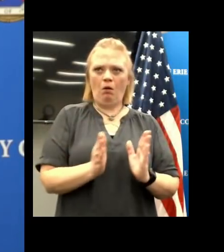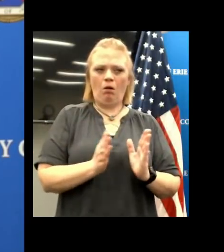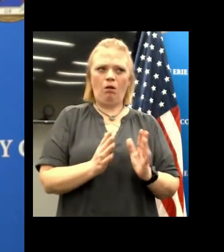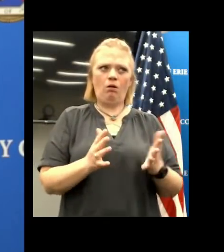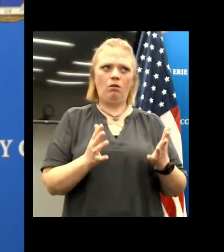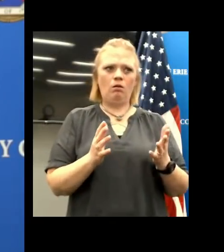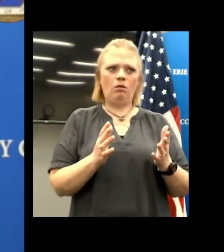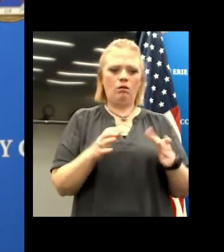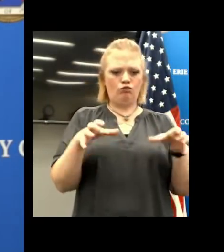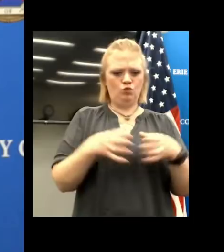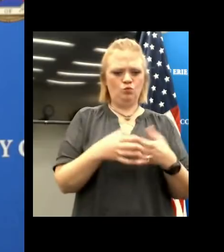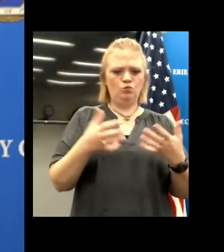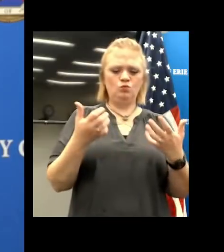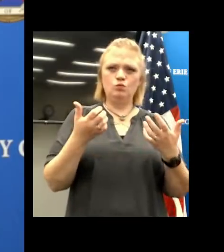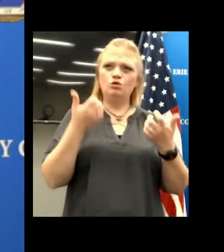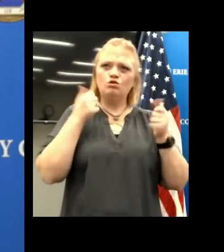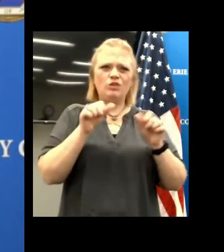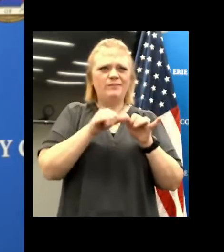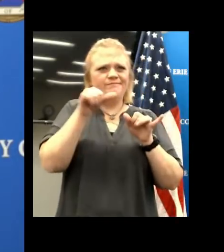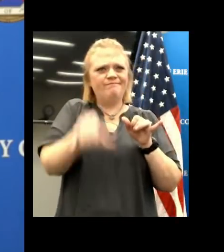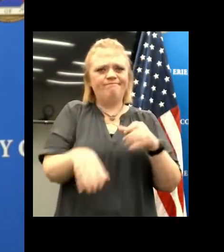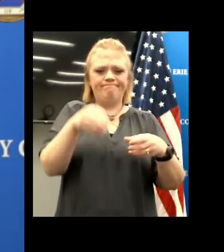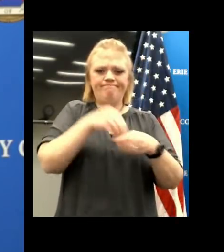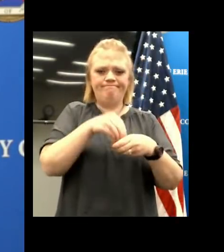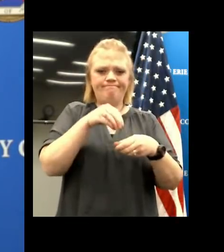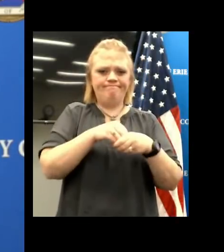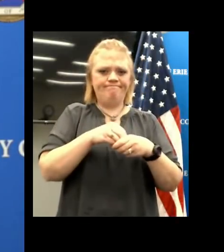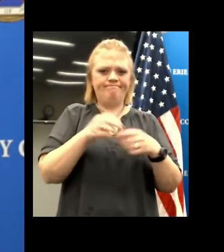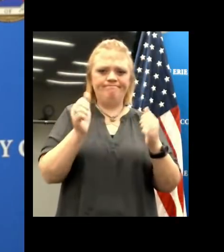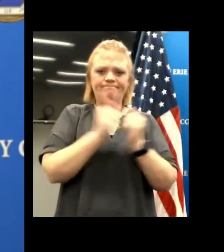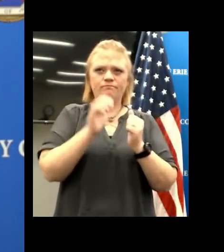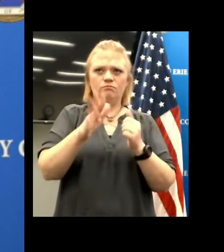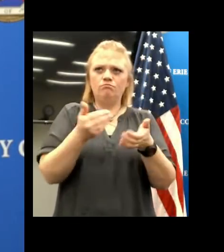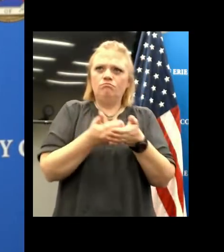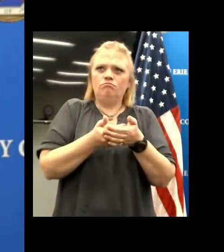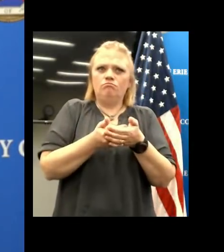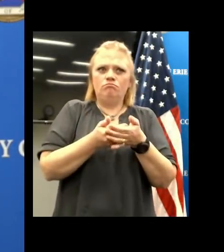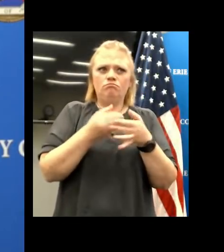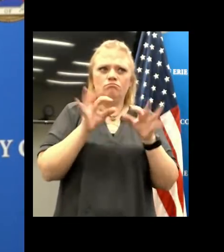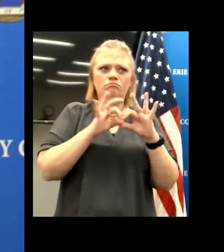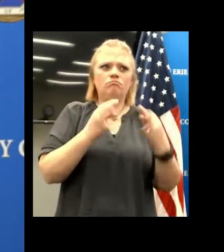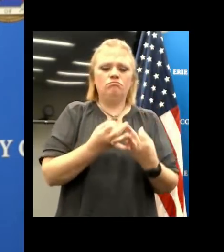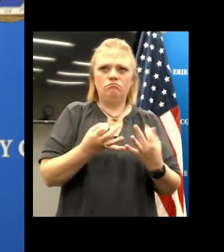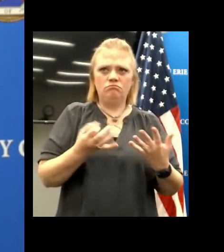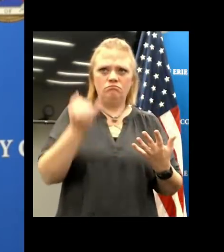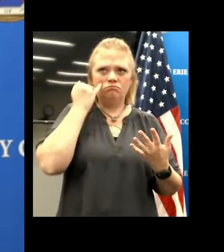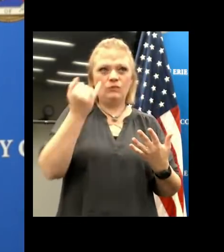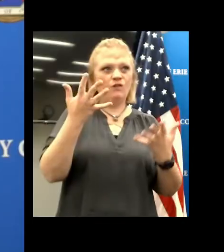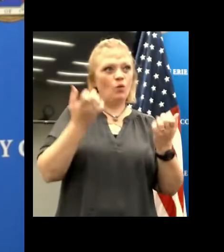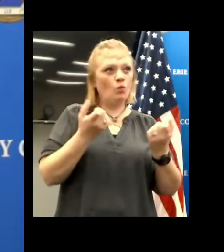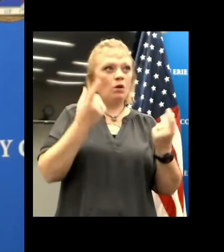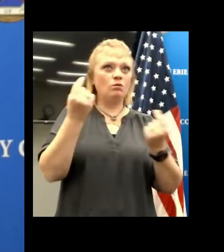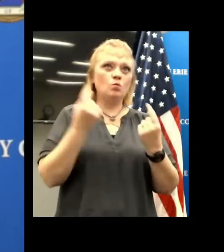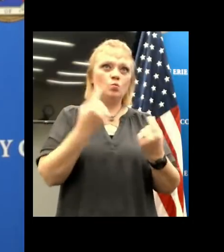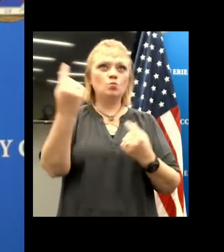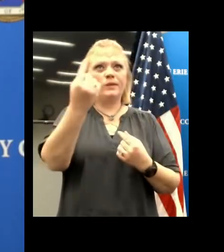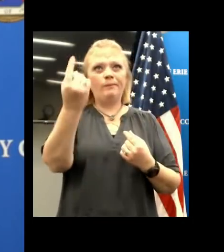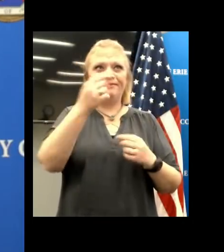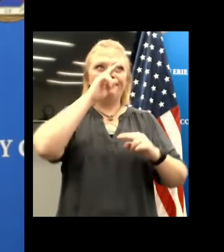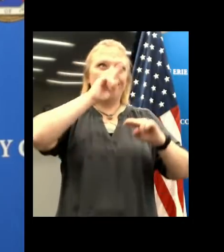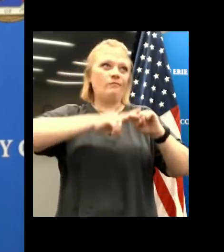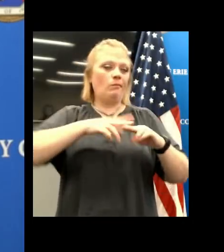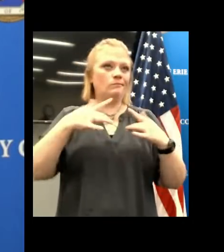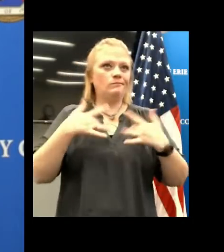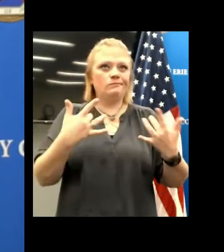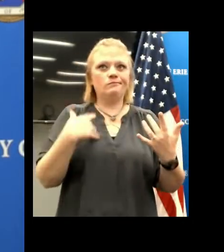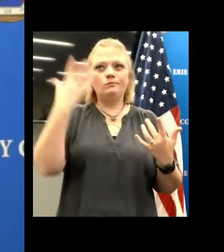down, stay indoors, stay with your immediate family. If you're gonna do something like, fun, you